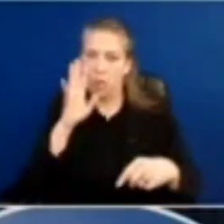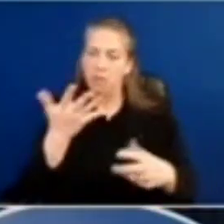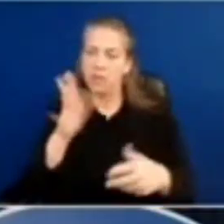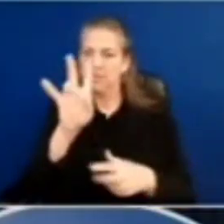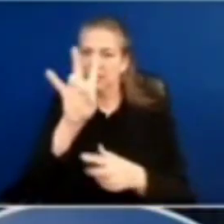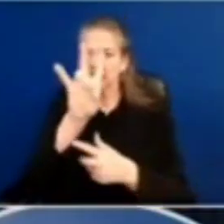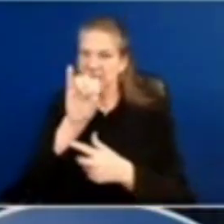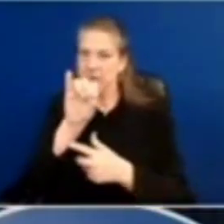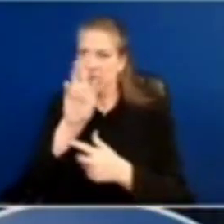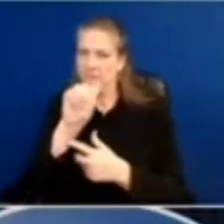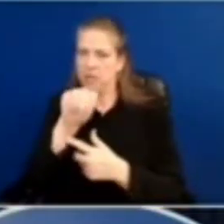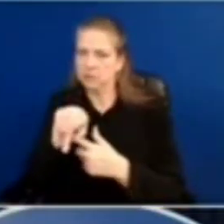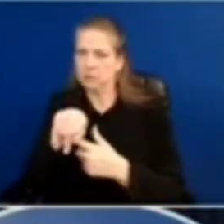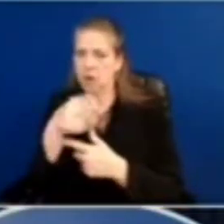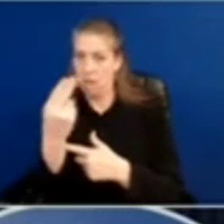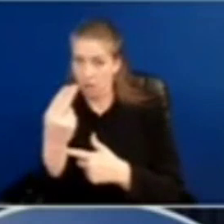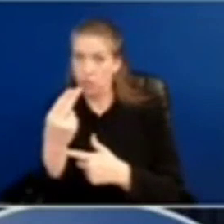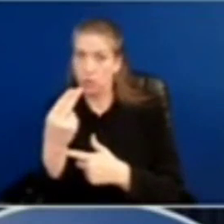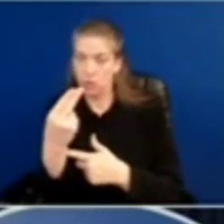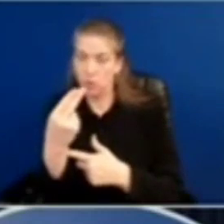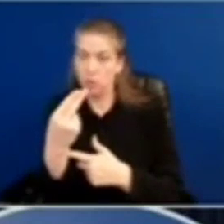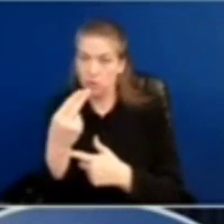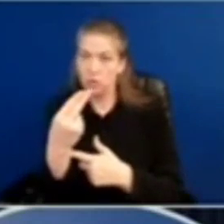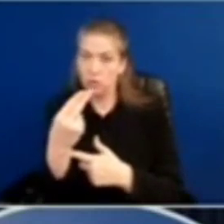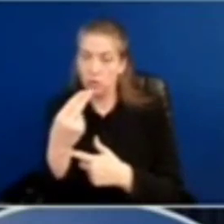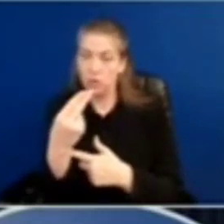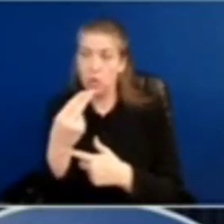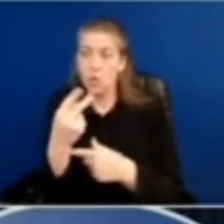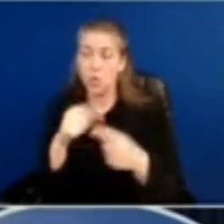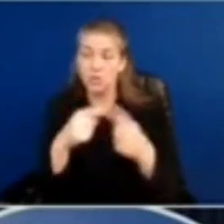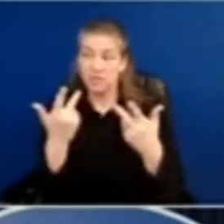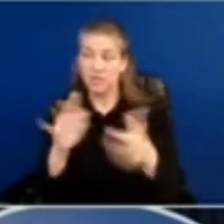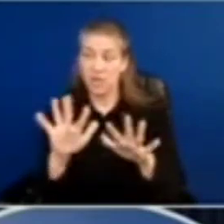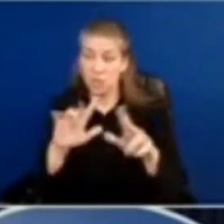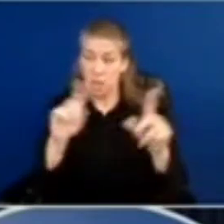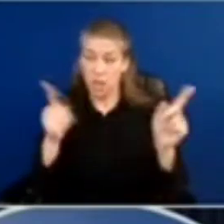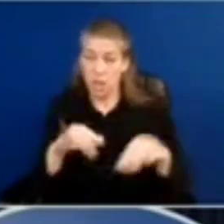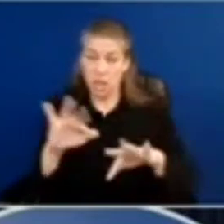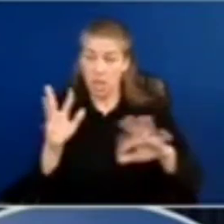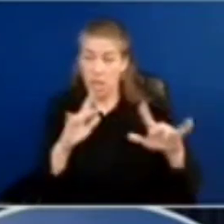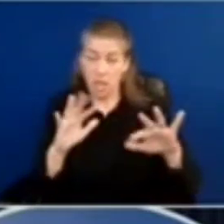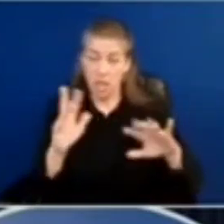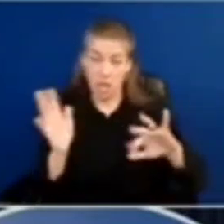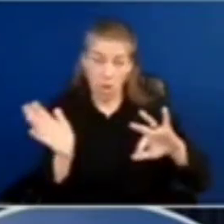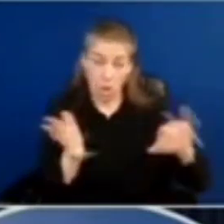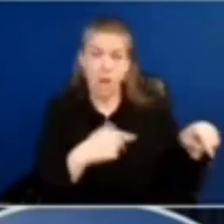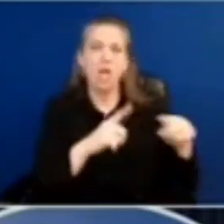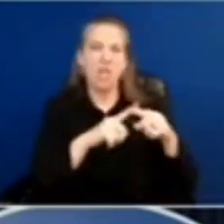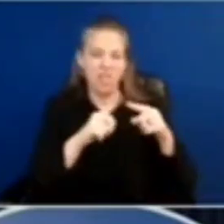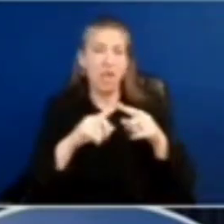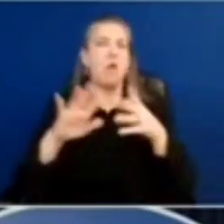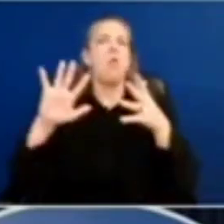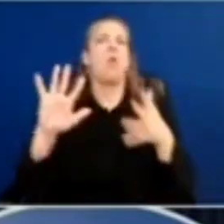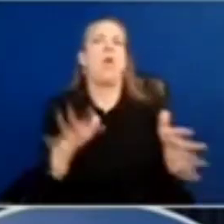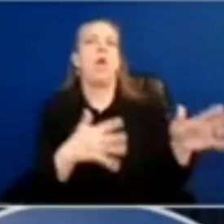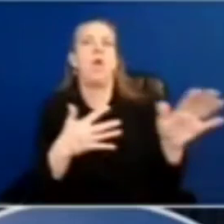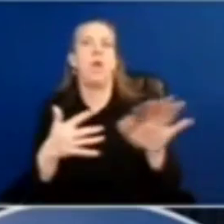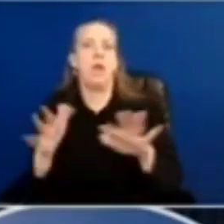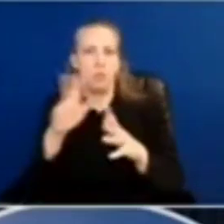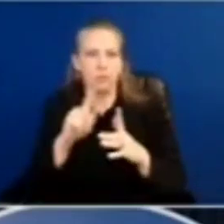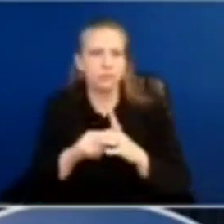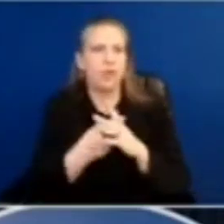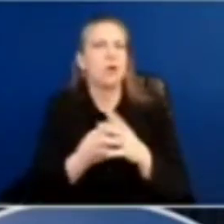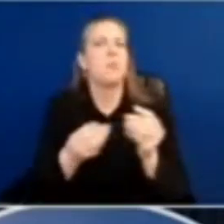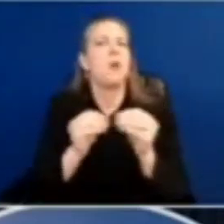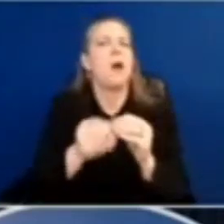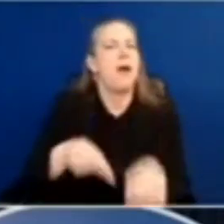miles an hour. And once that passes you, then we get winds that could be very risky,